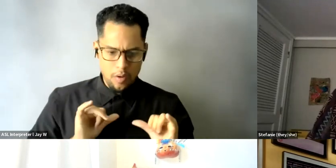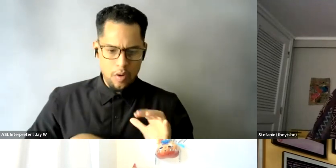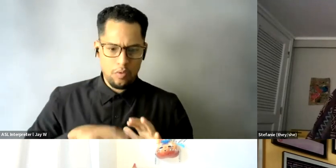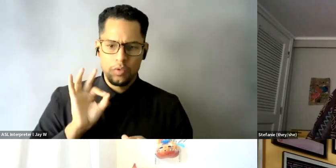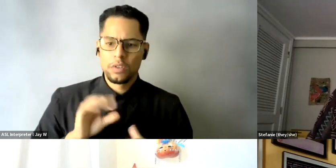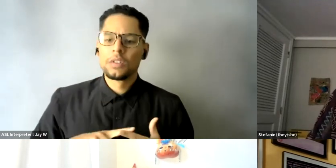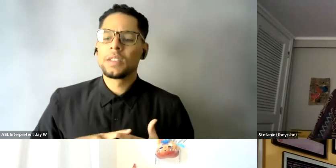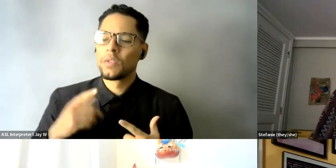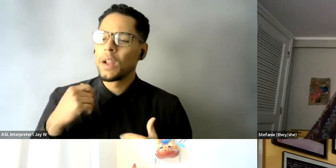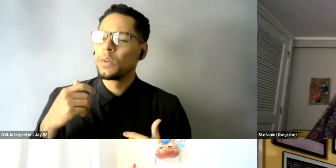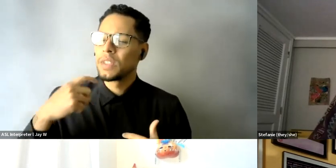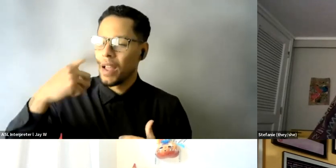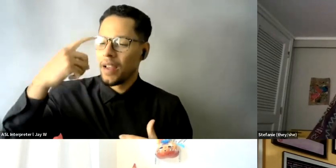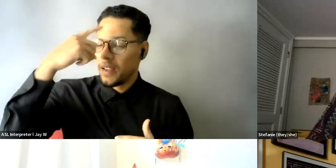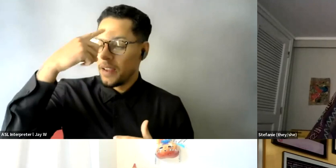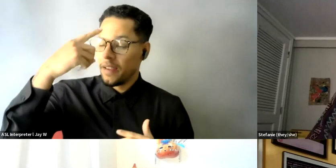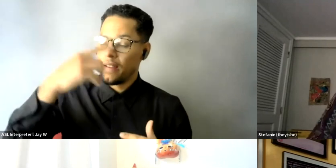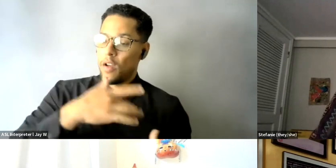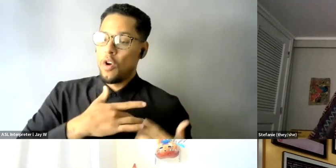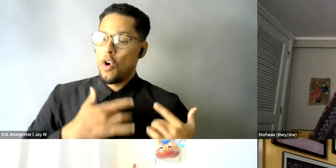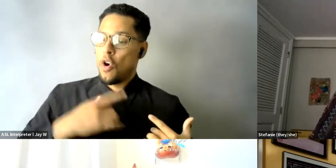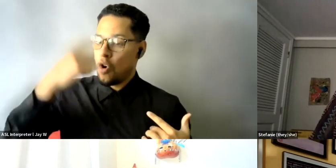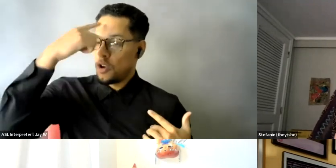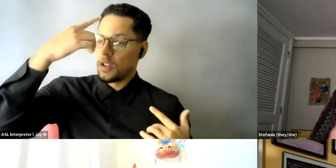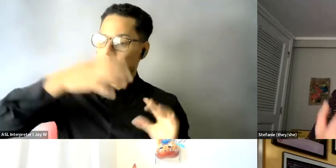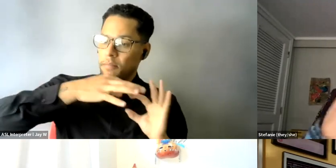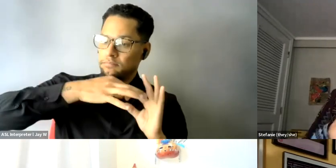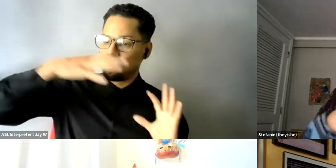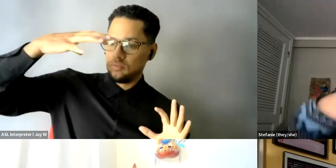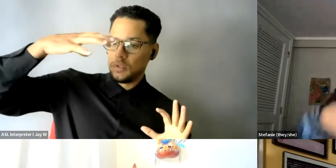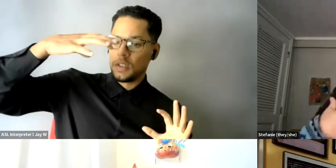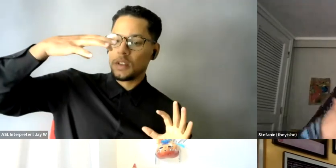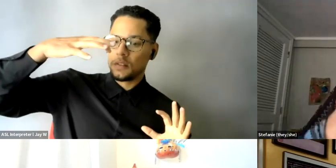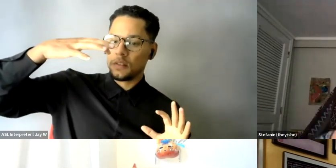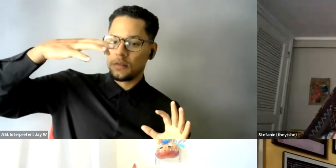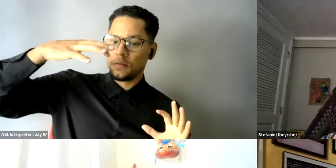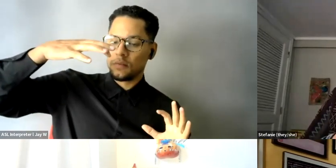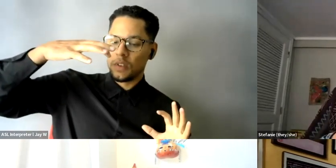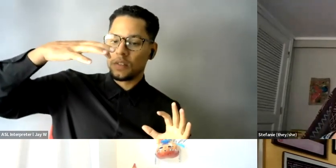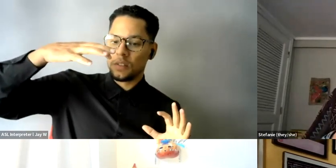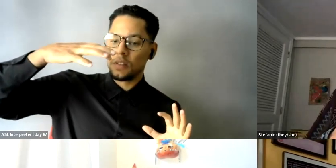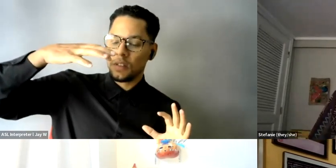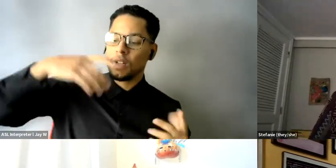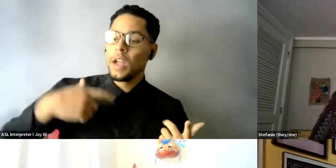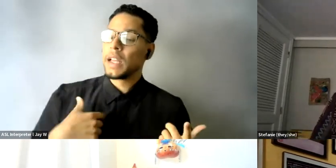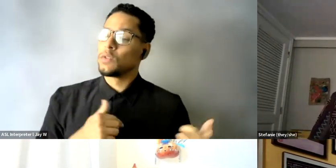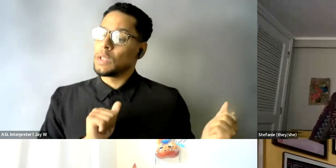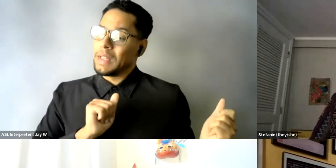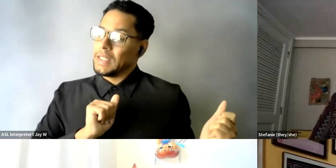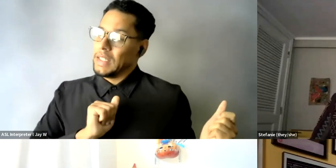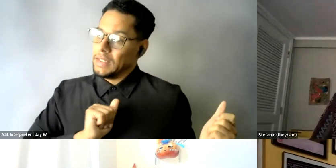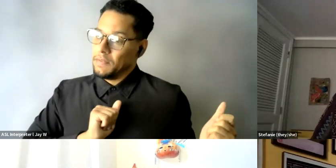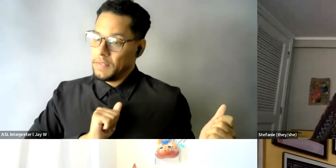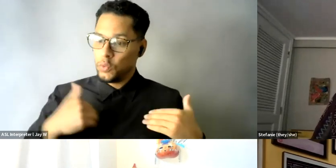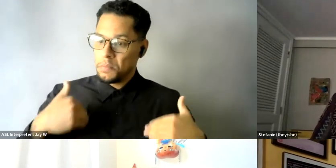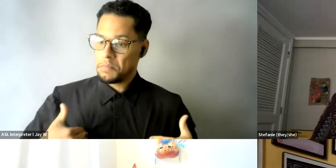right? And we can, again, think about the disconnect between head and heart on a, in my individual body, and then the